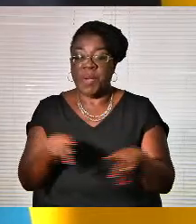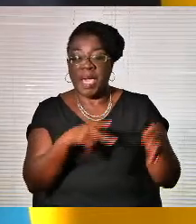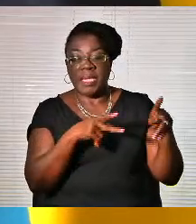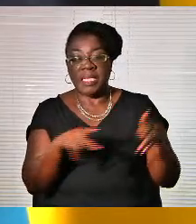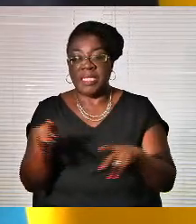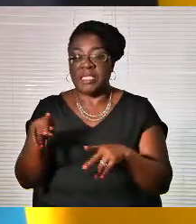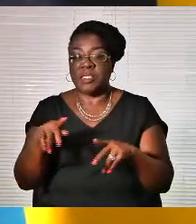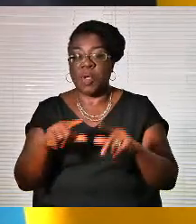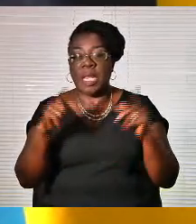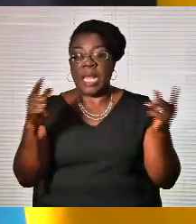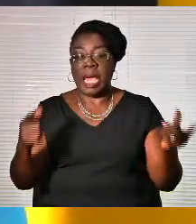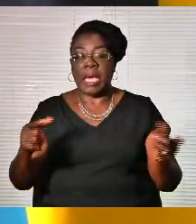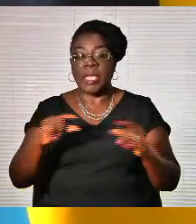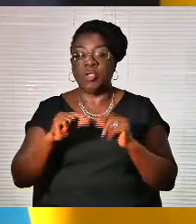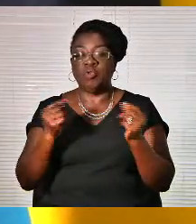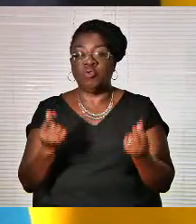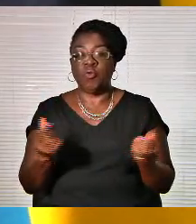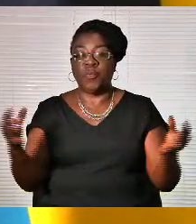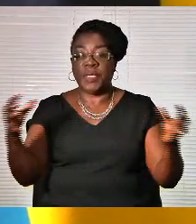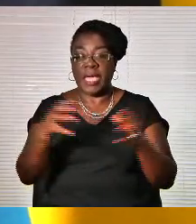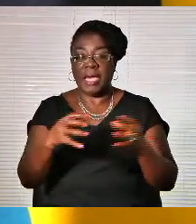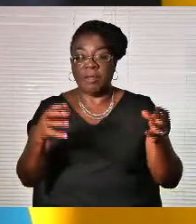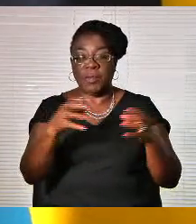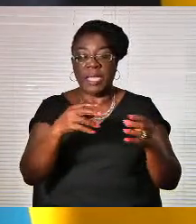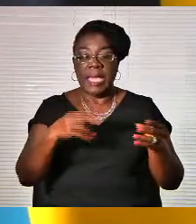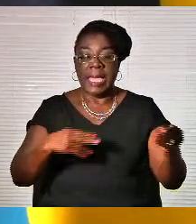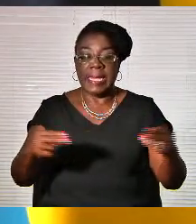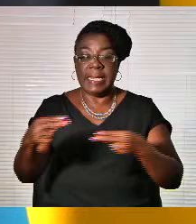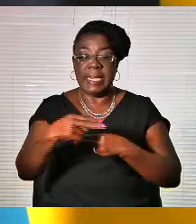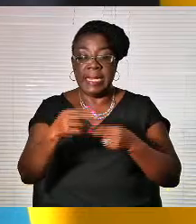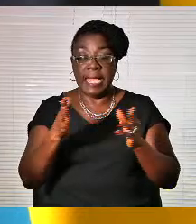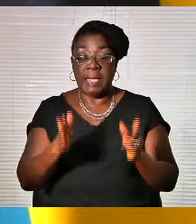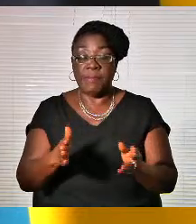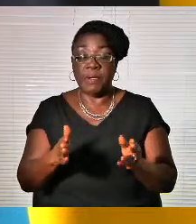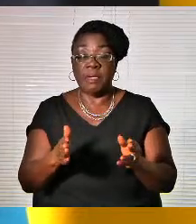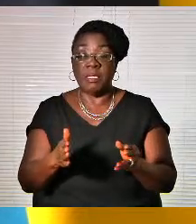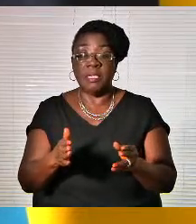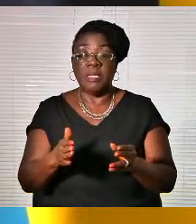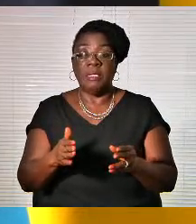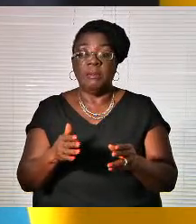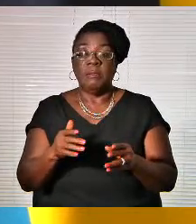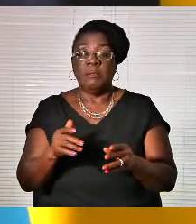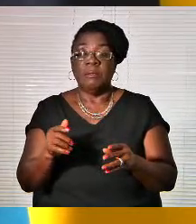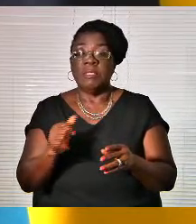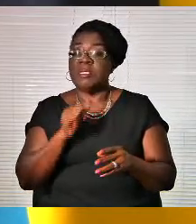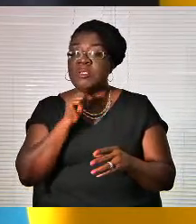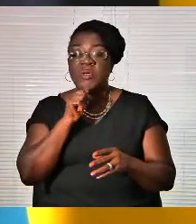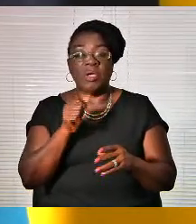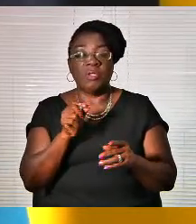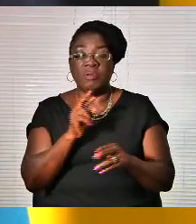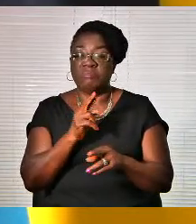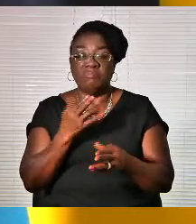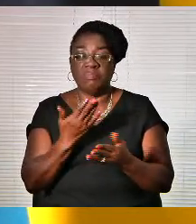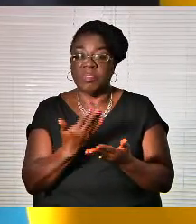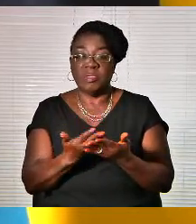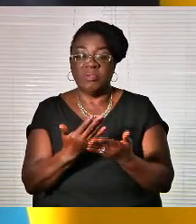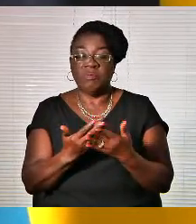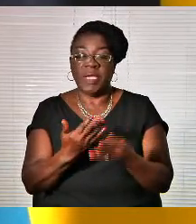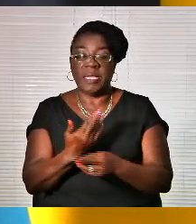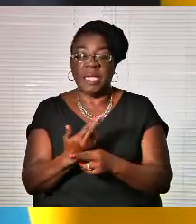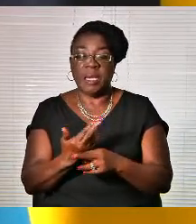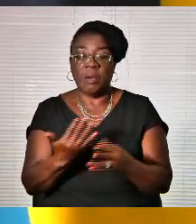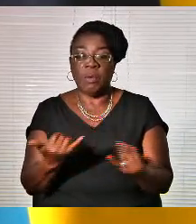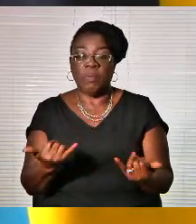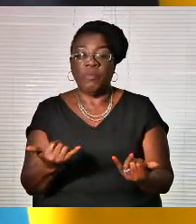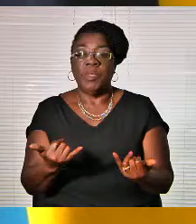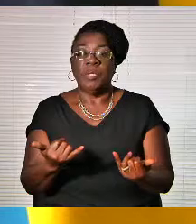gatherings in the neighborhood or as a hangout is absolutely not recommended at this time.